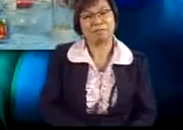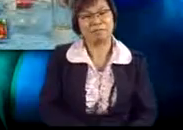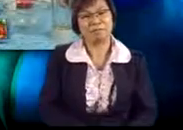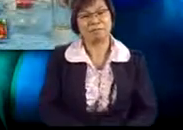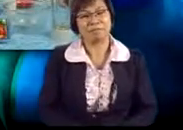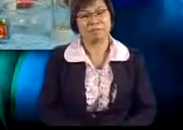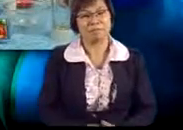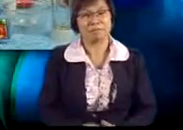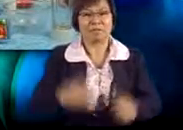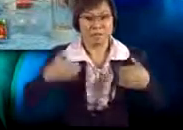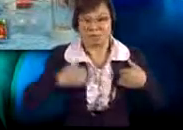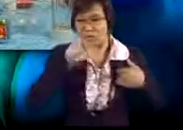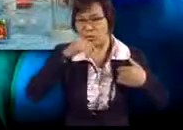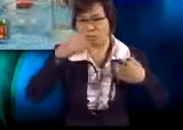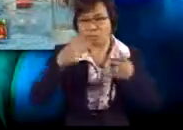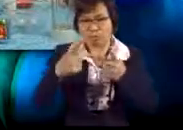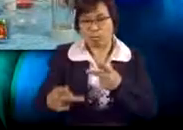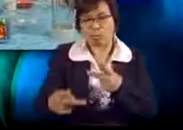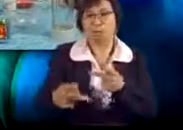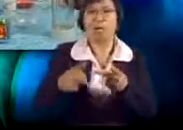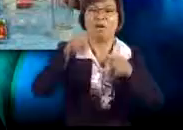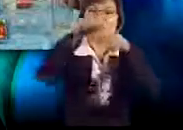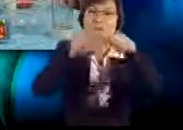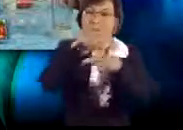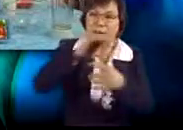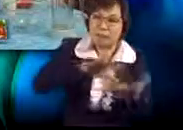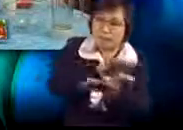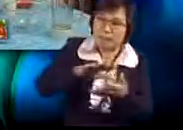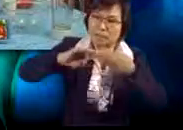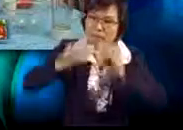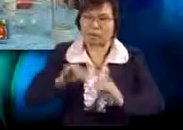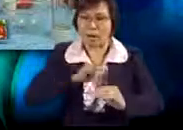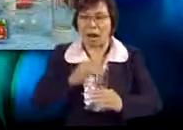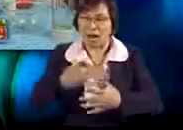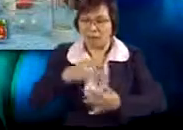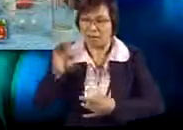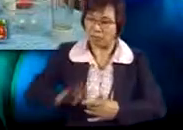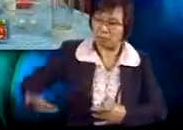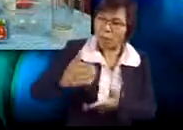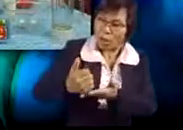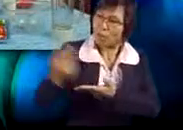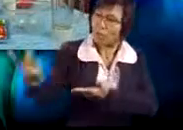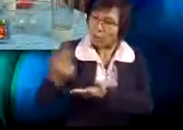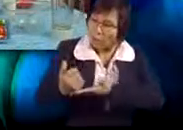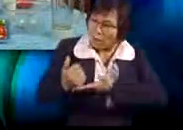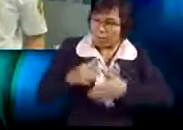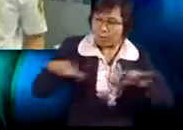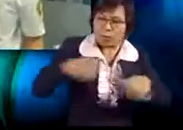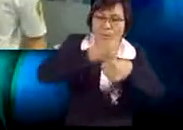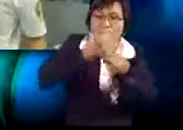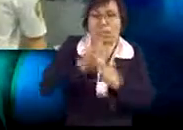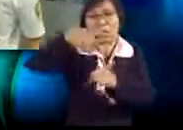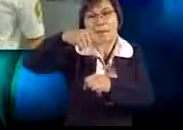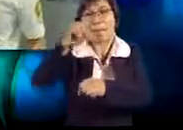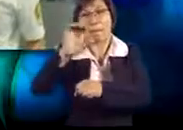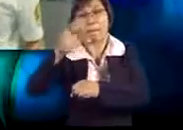It contains improper fractions and mixed numbers. Susie, Alvin, I would like both of you to help me make the punch. I hope